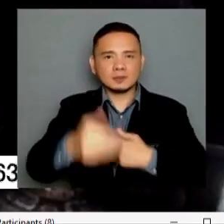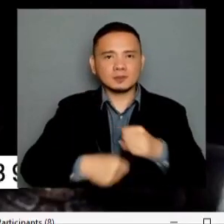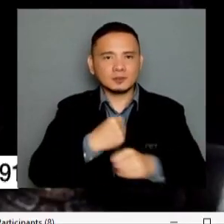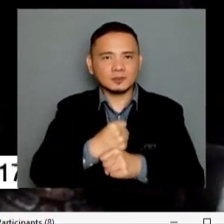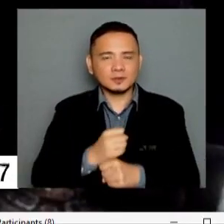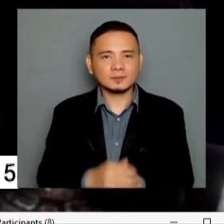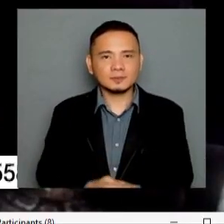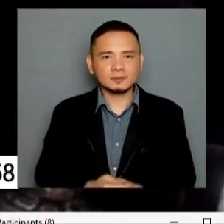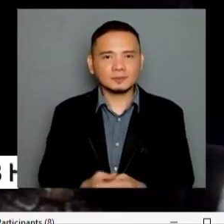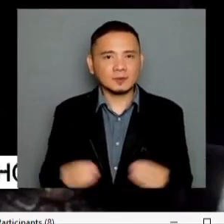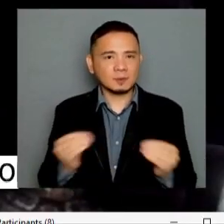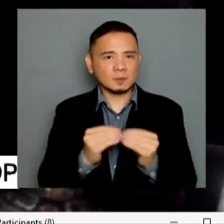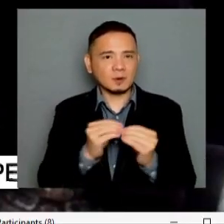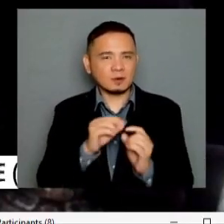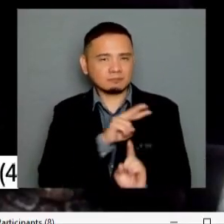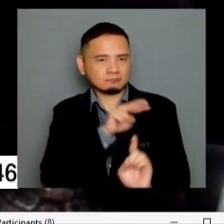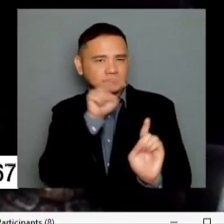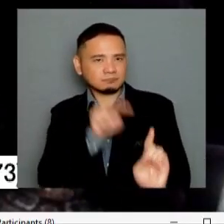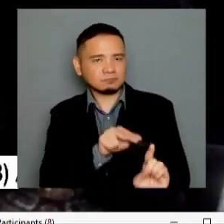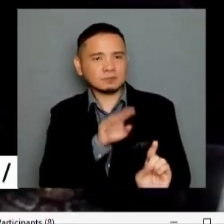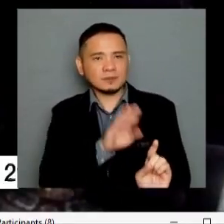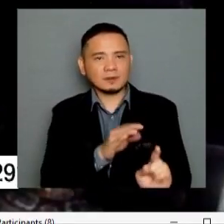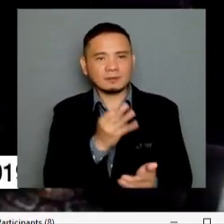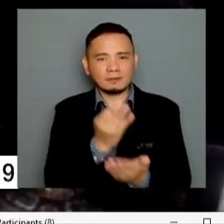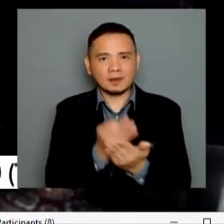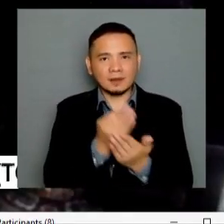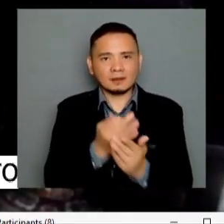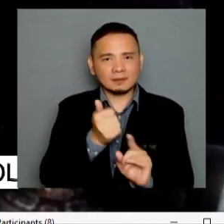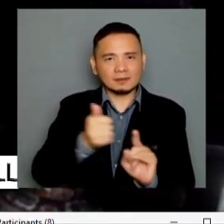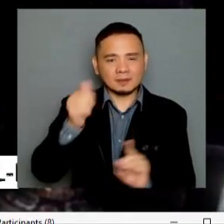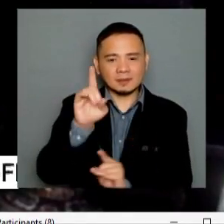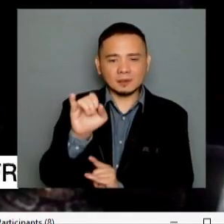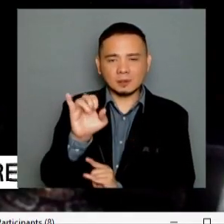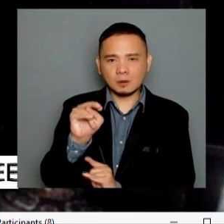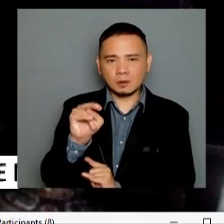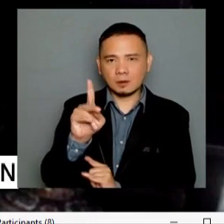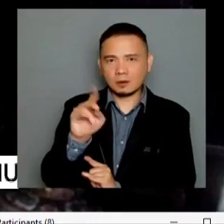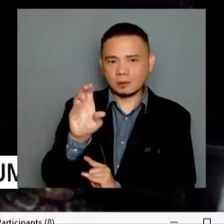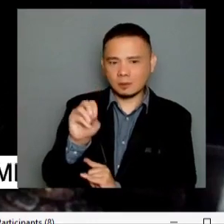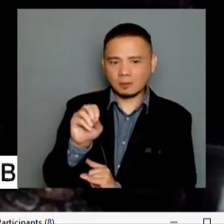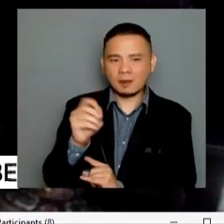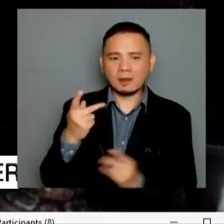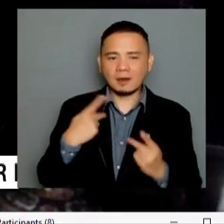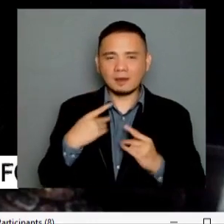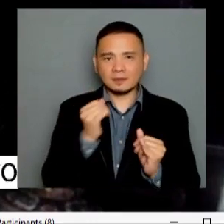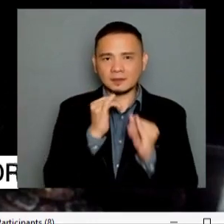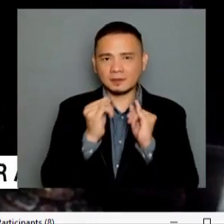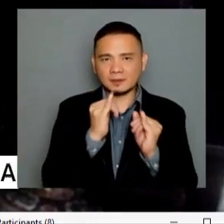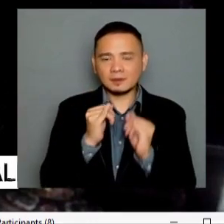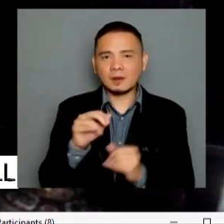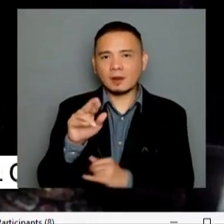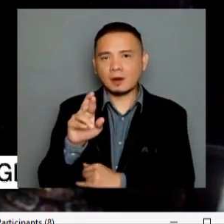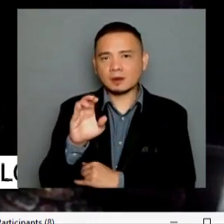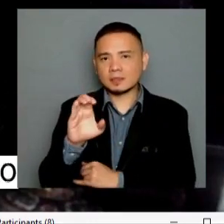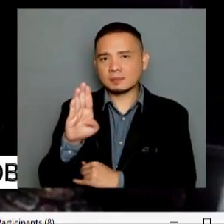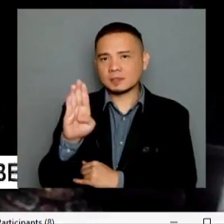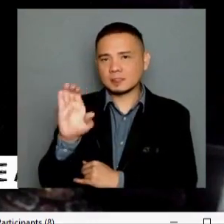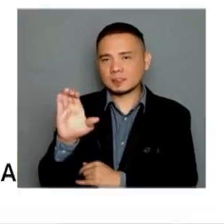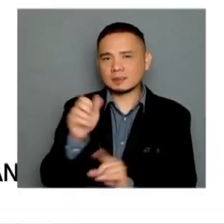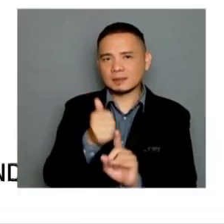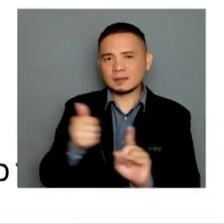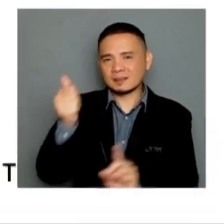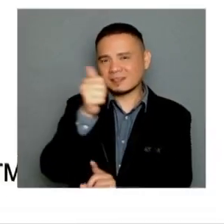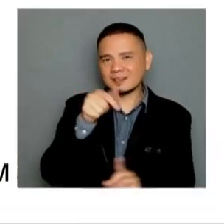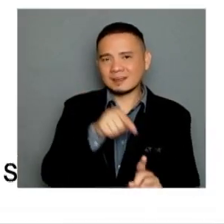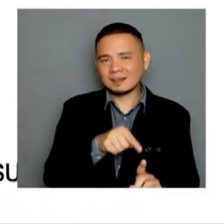Let's get a reaction to the remarks of Finance Secretary Benjamin Doctor. We're now joined by RCBC's Chief Economist, Mike Ricafort.